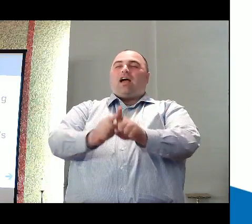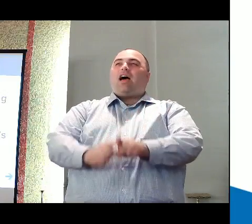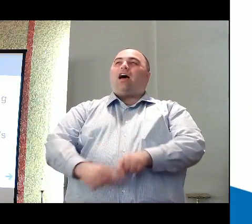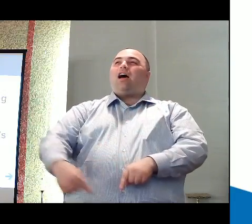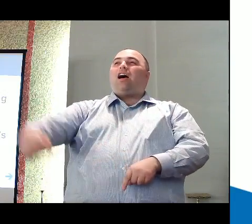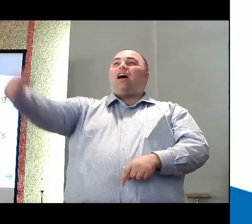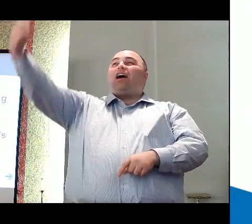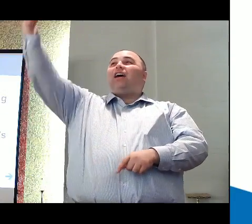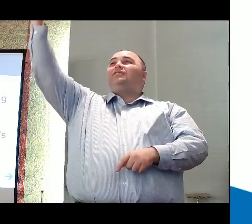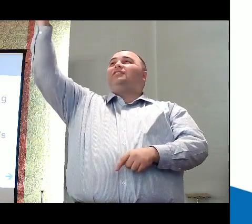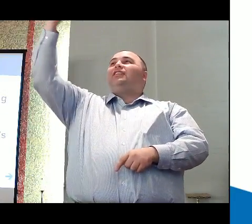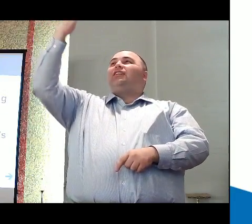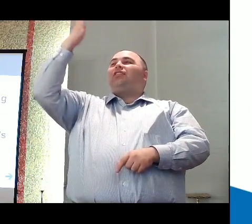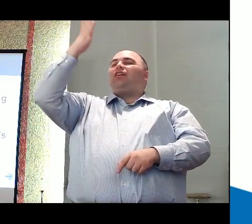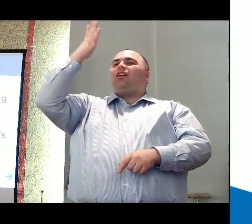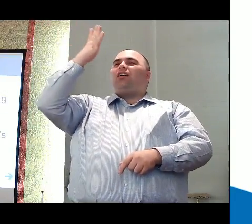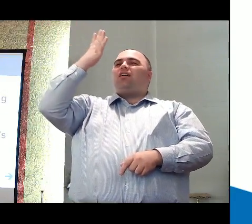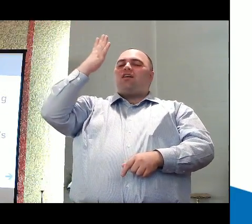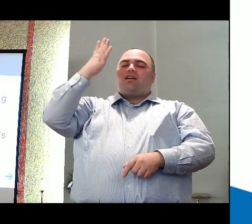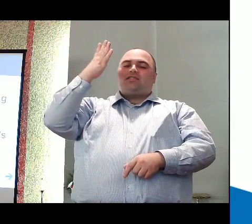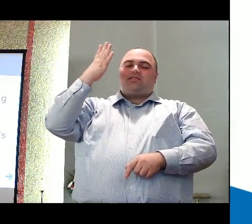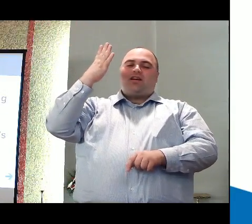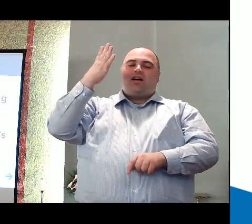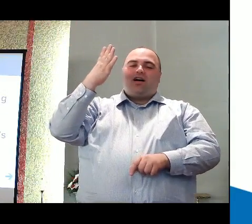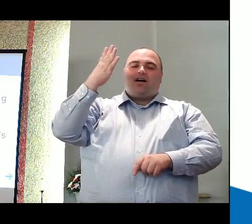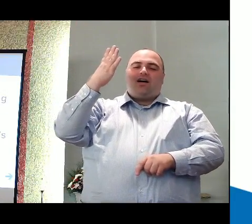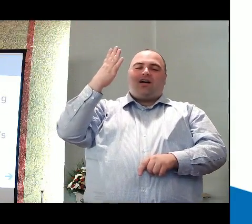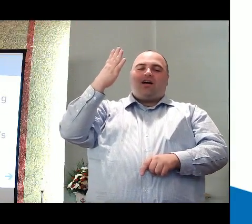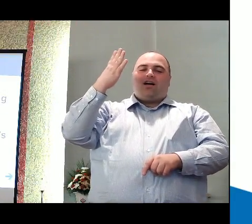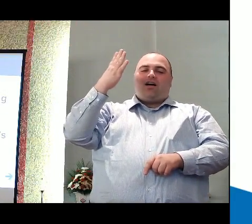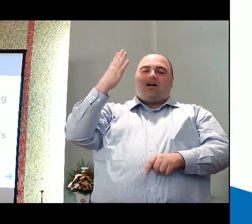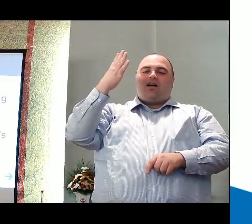shining as the